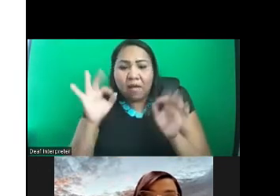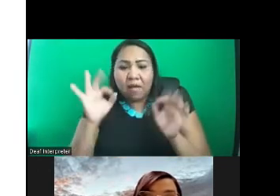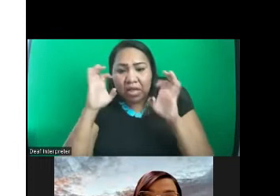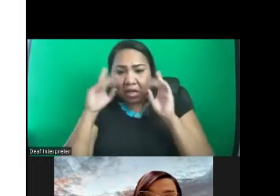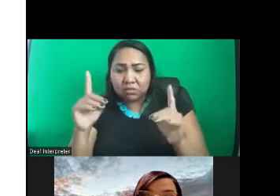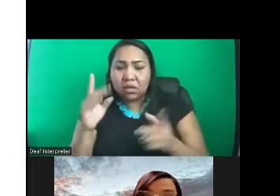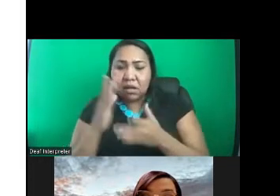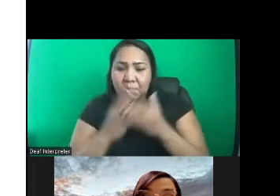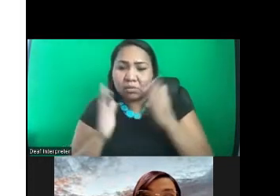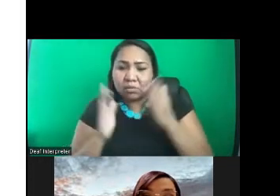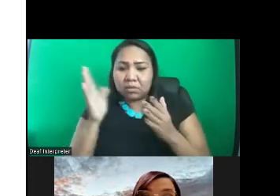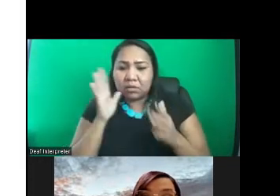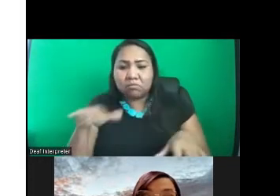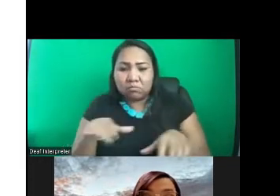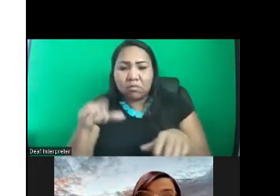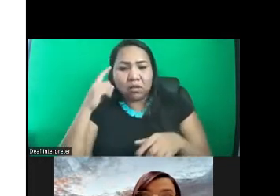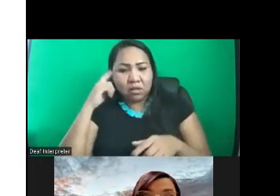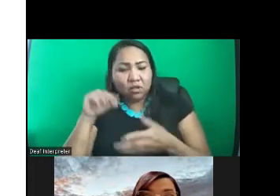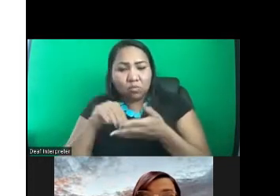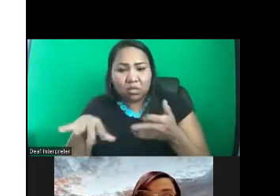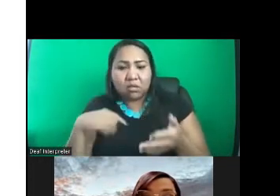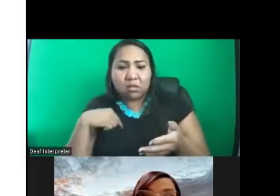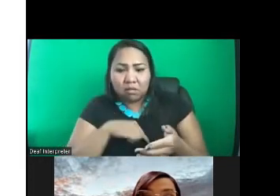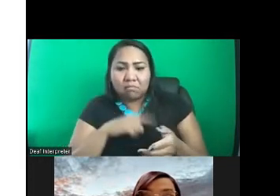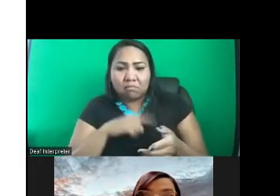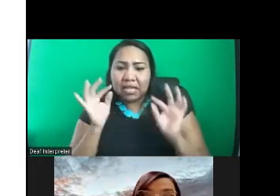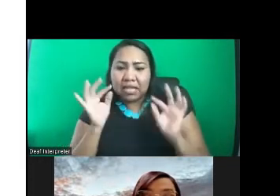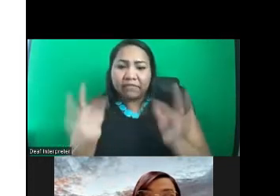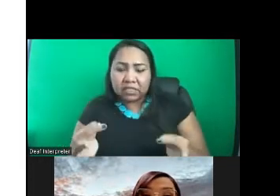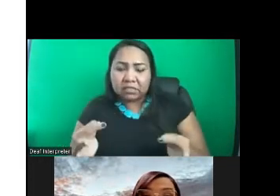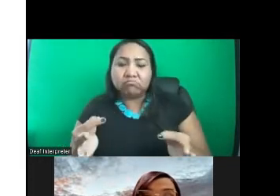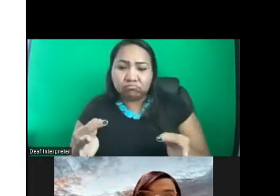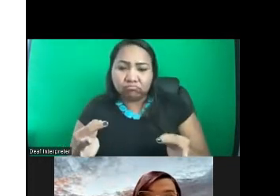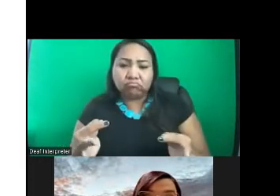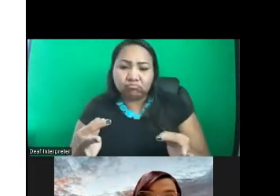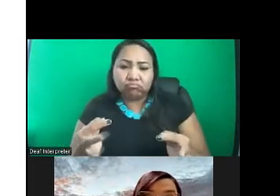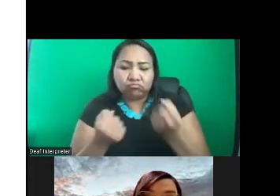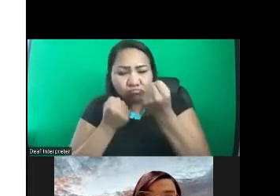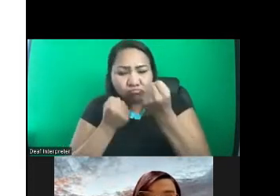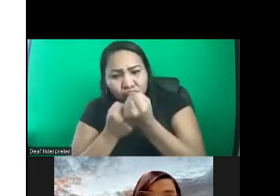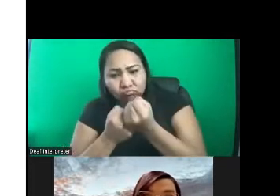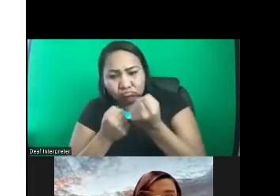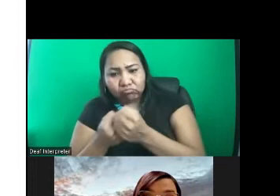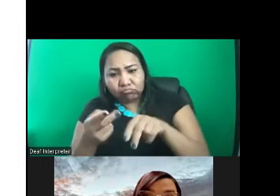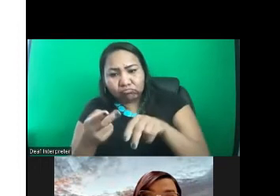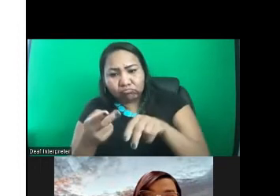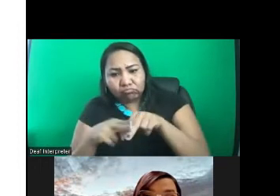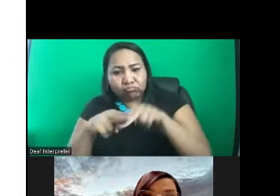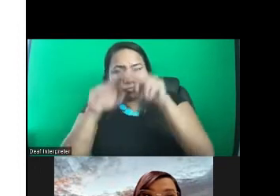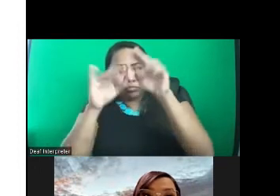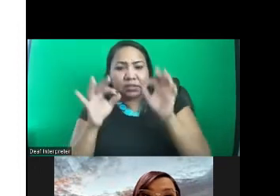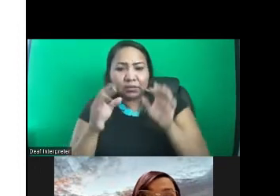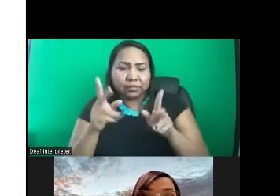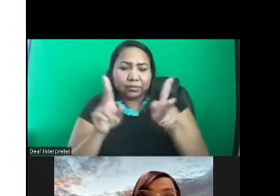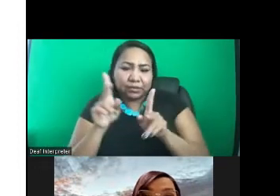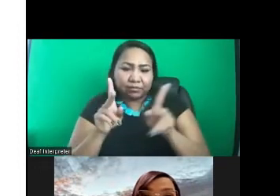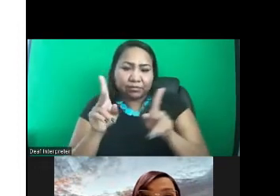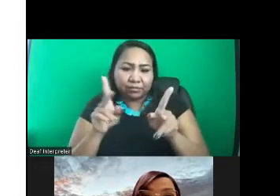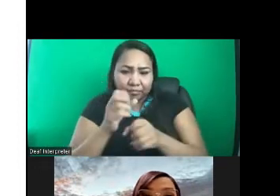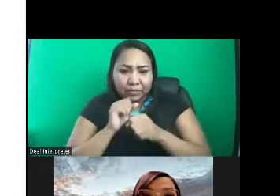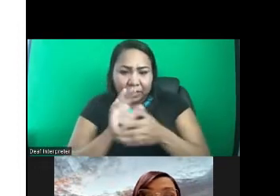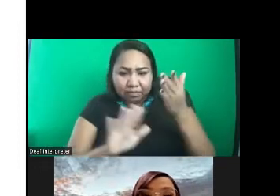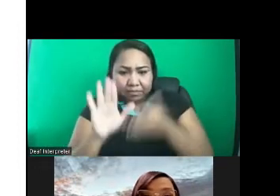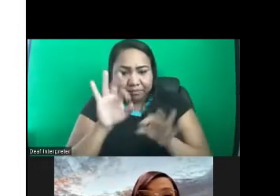for our students. We are definitely with them on the goal of wanting to increase that number of how many of our youth are going on